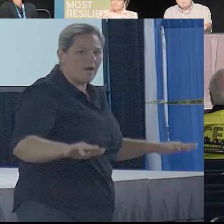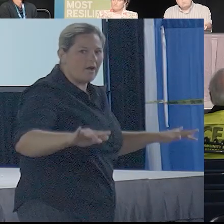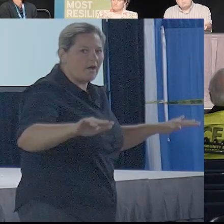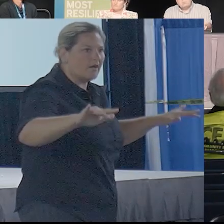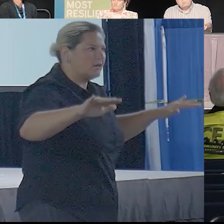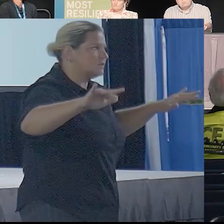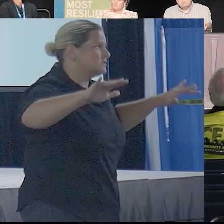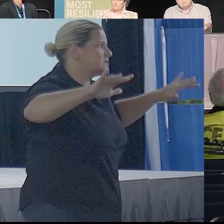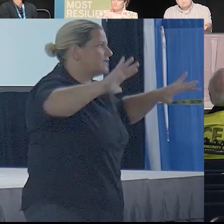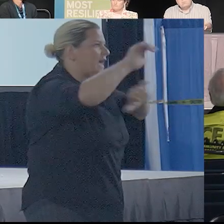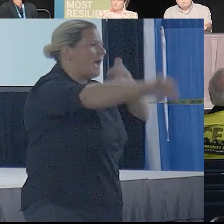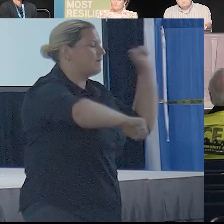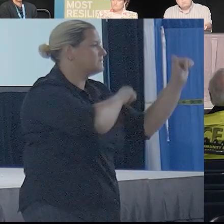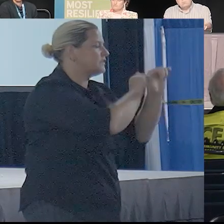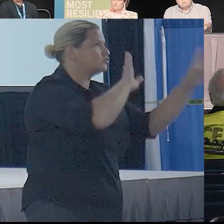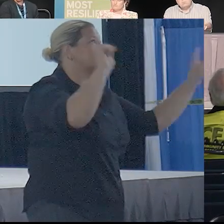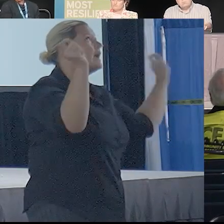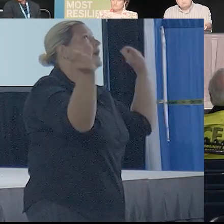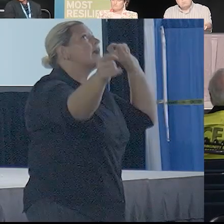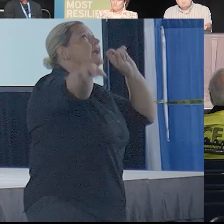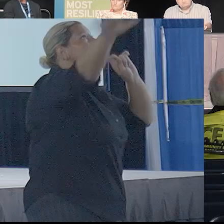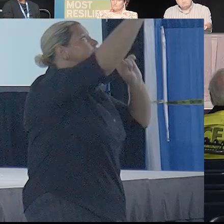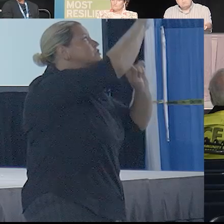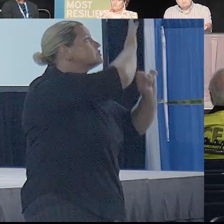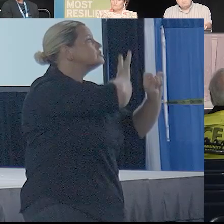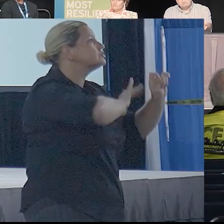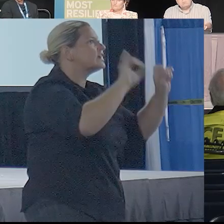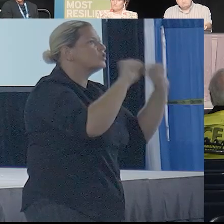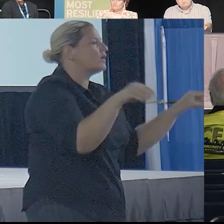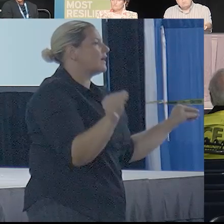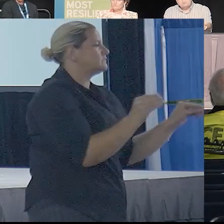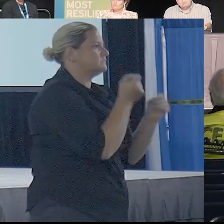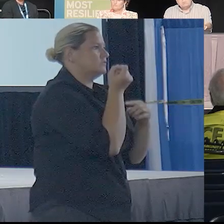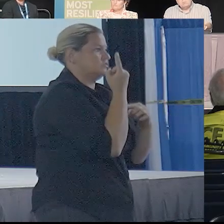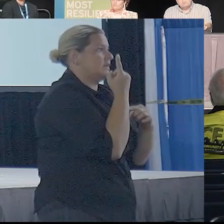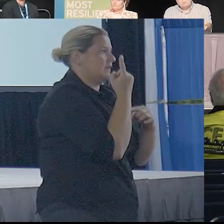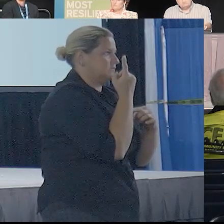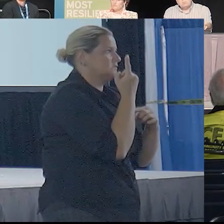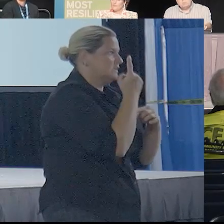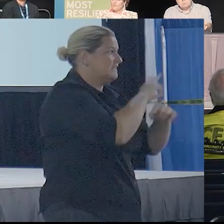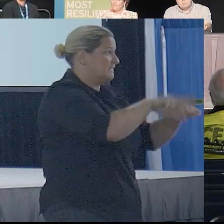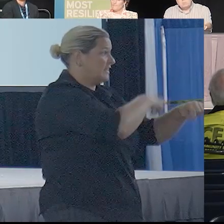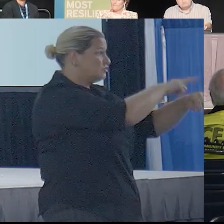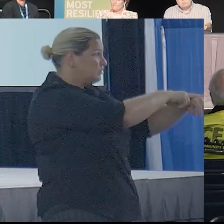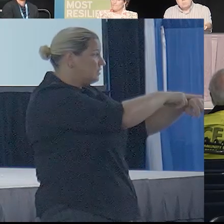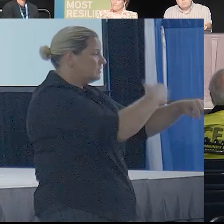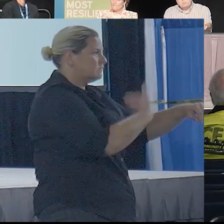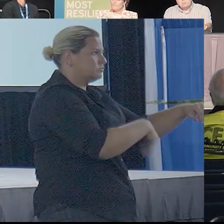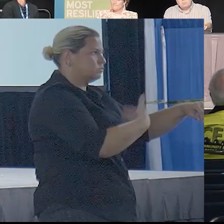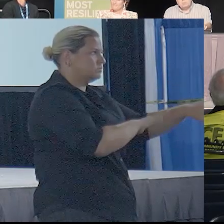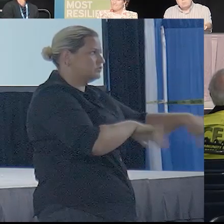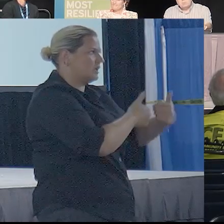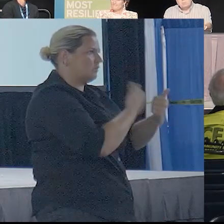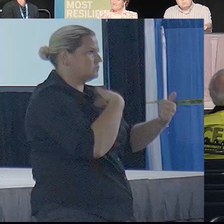the atmosphere changing, you will clearly understand how nature is challenging all